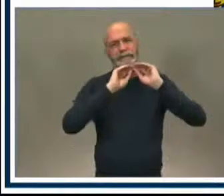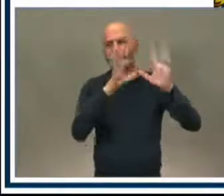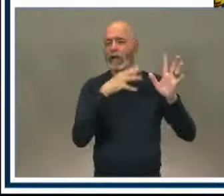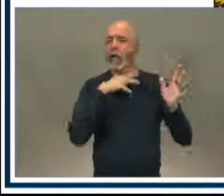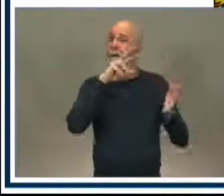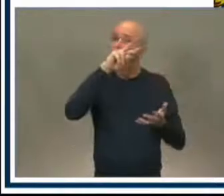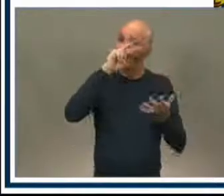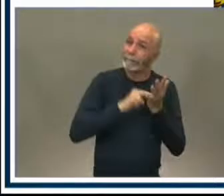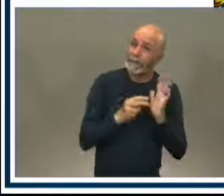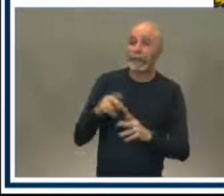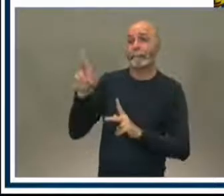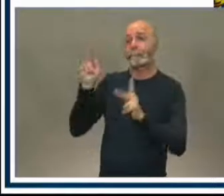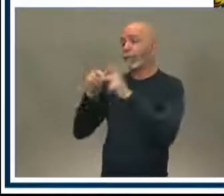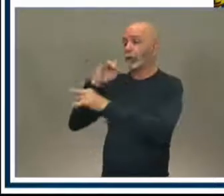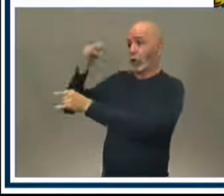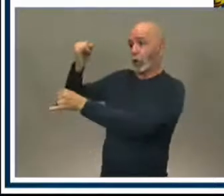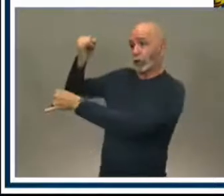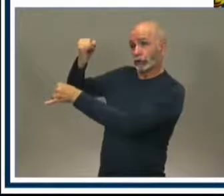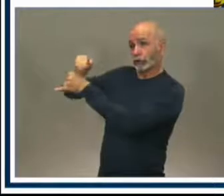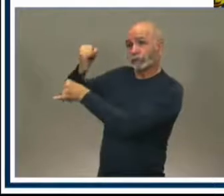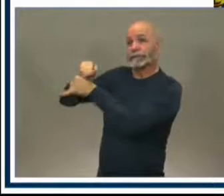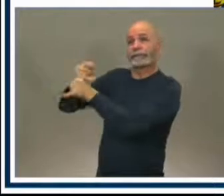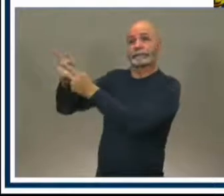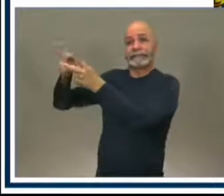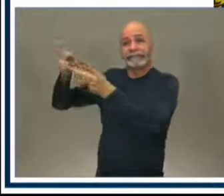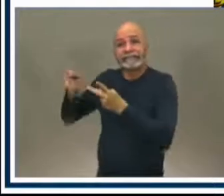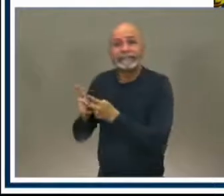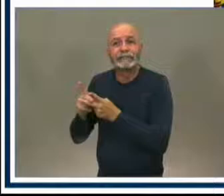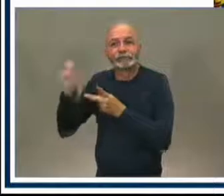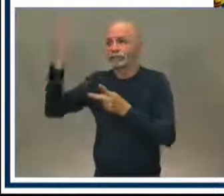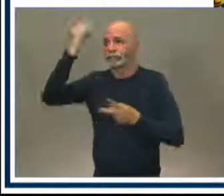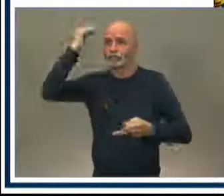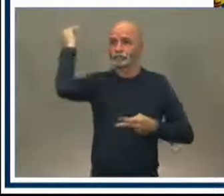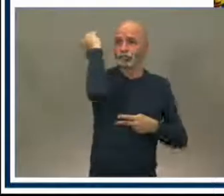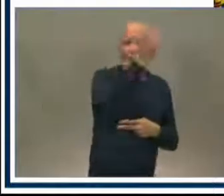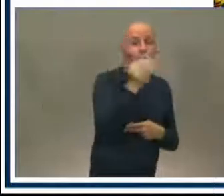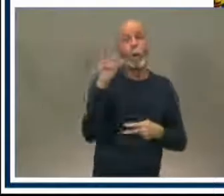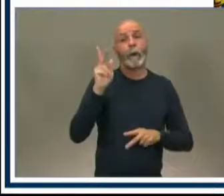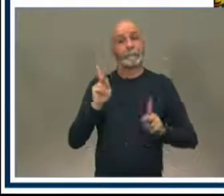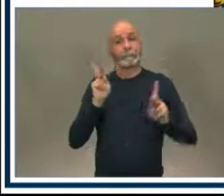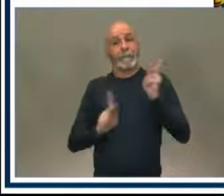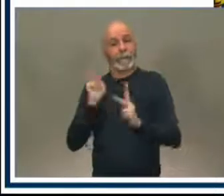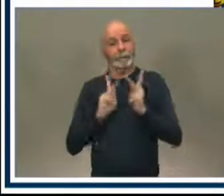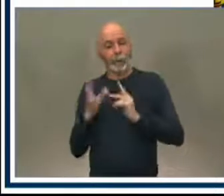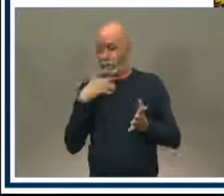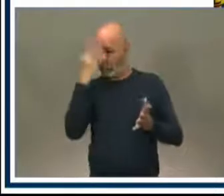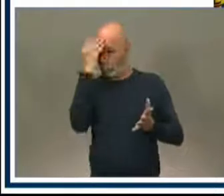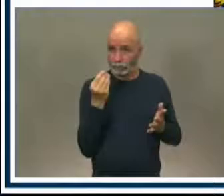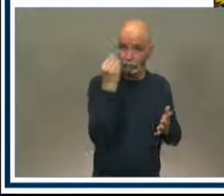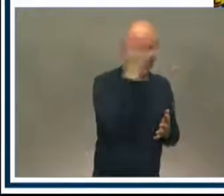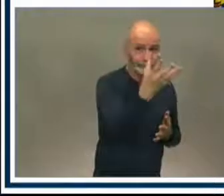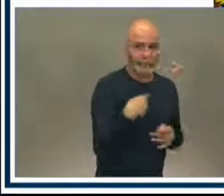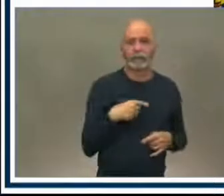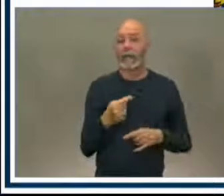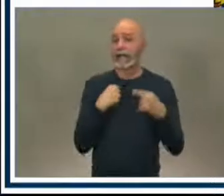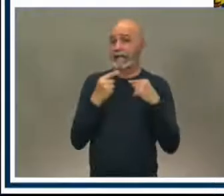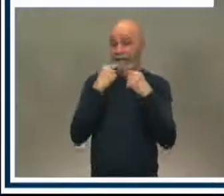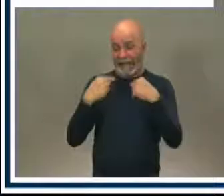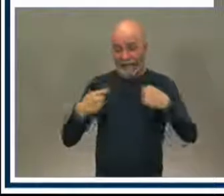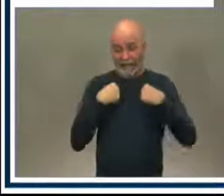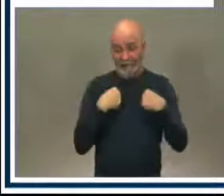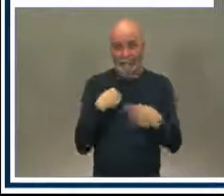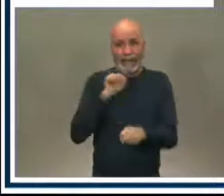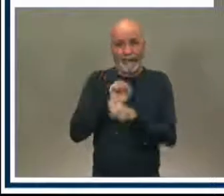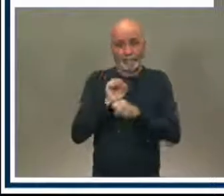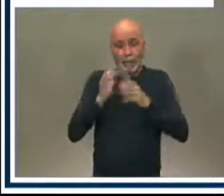were reporting, and the people are self-reporting, or? So they have to report to their employer. Their employer, we